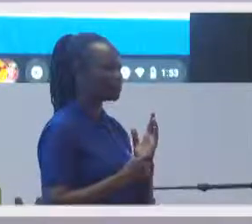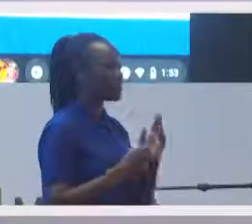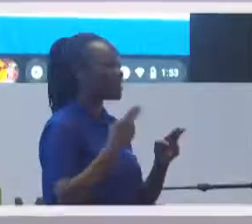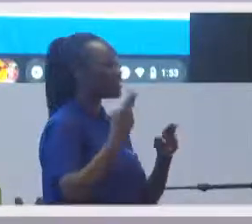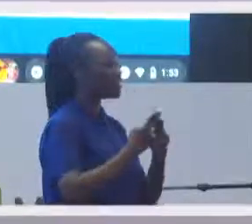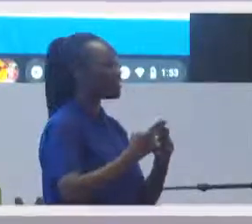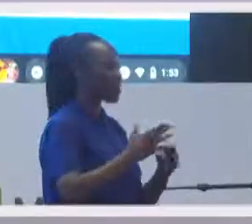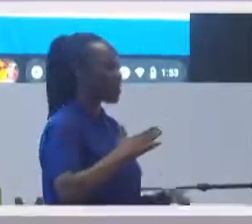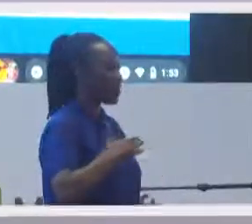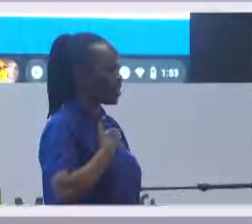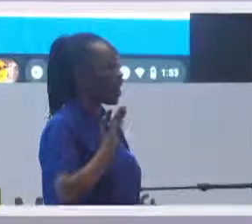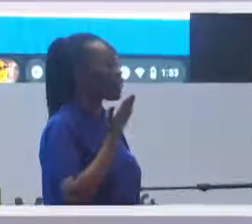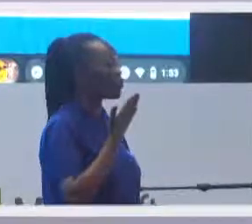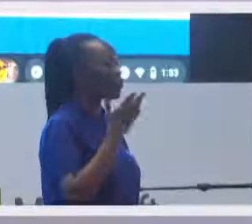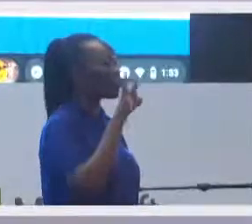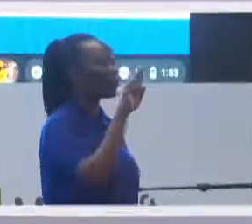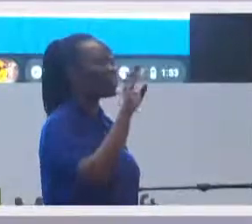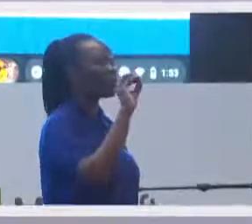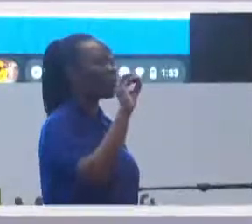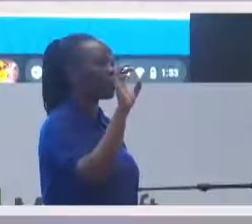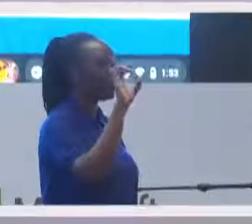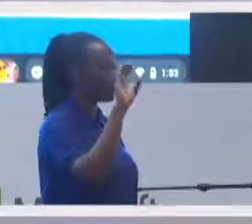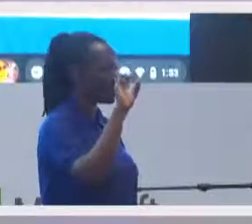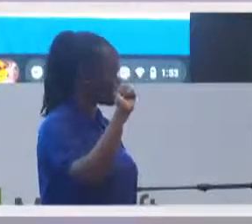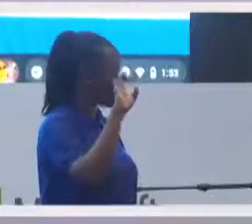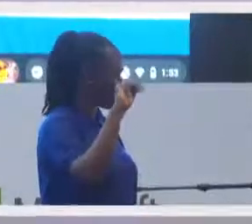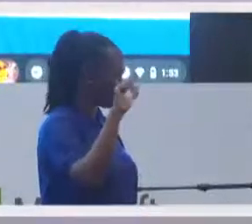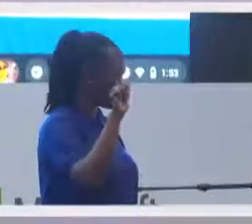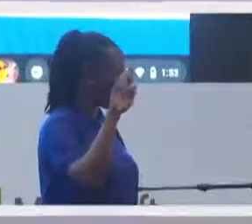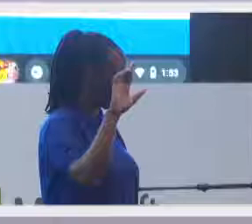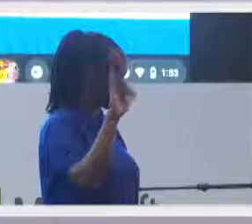ni Rosemary.